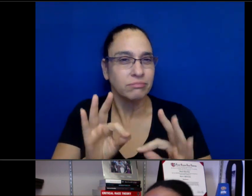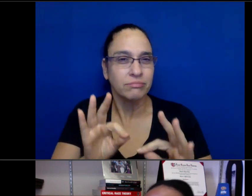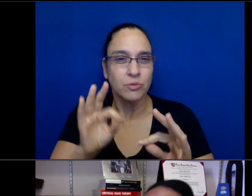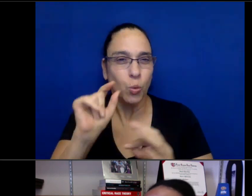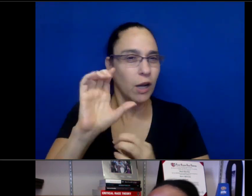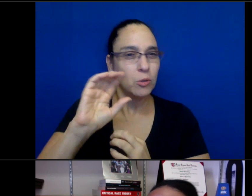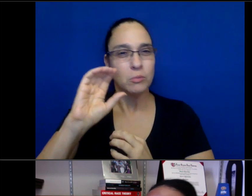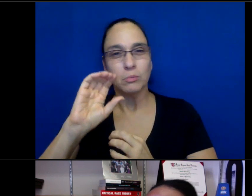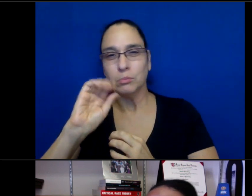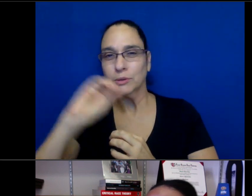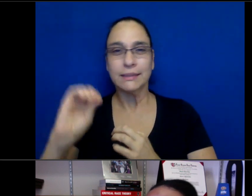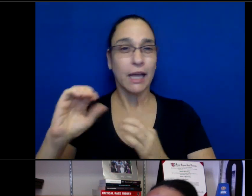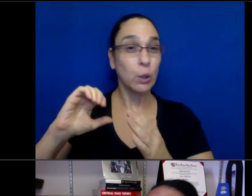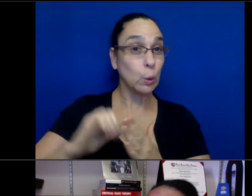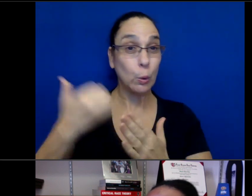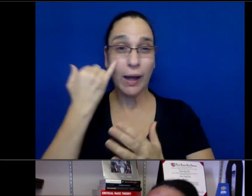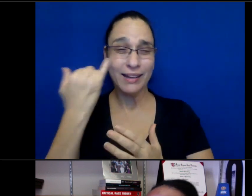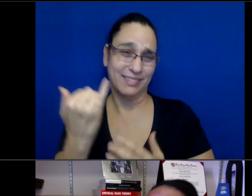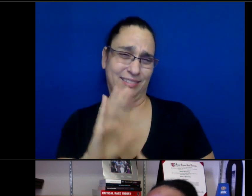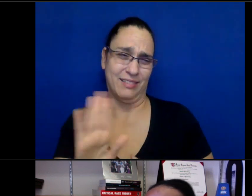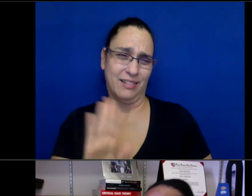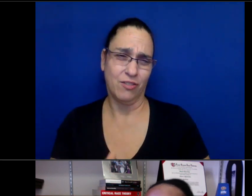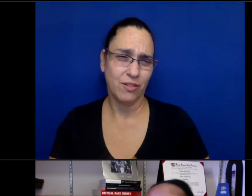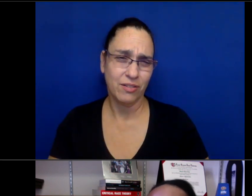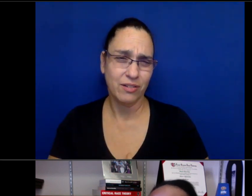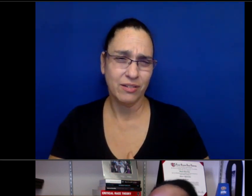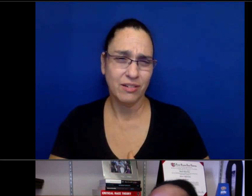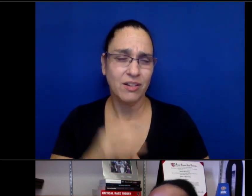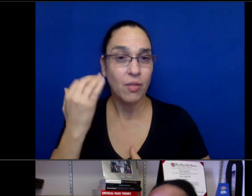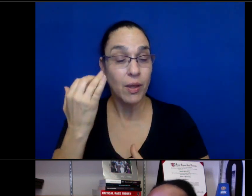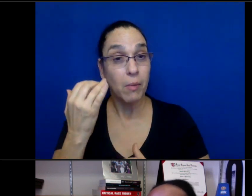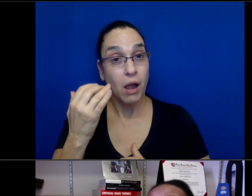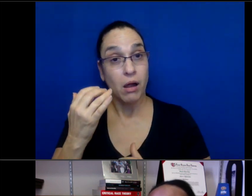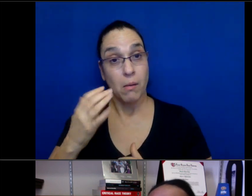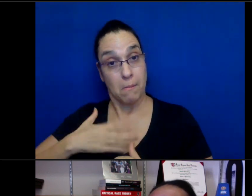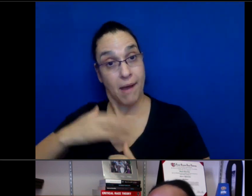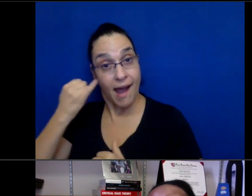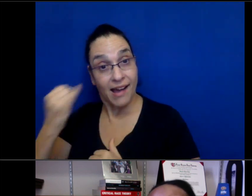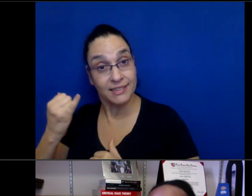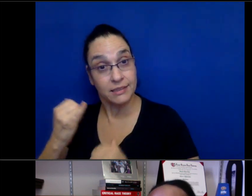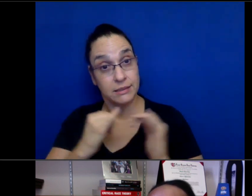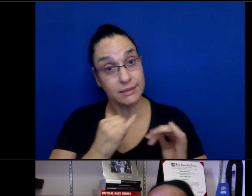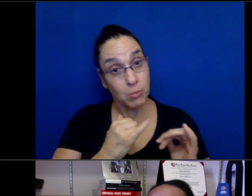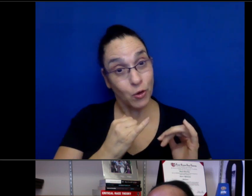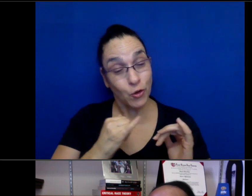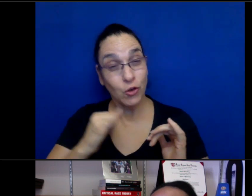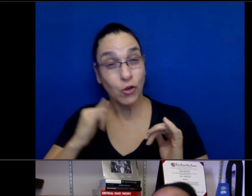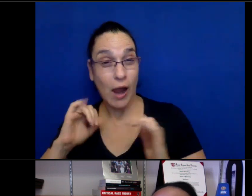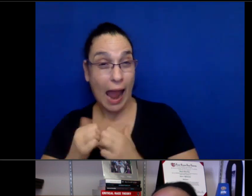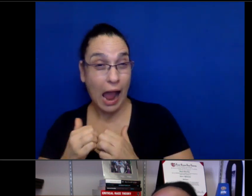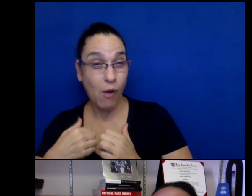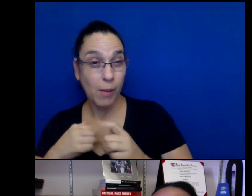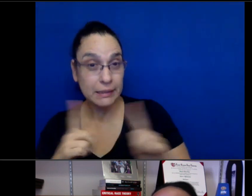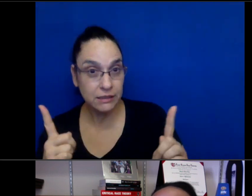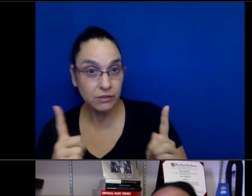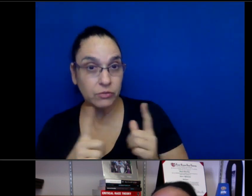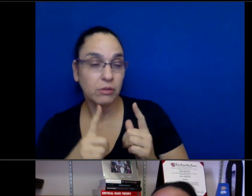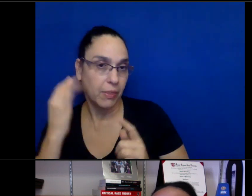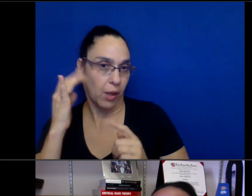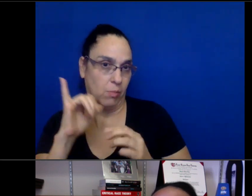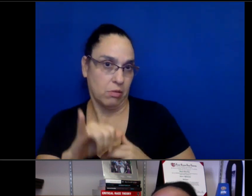about how you are saying something similar or alike to what has already been established.